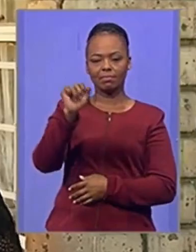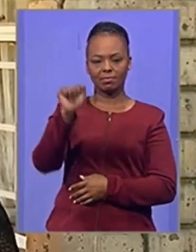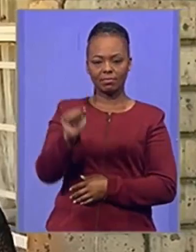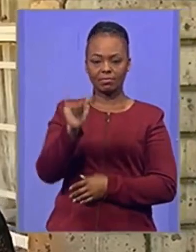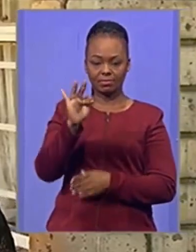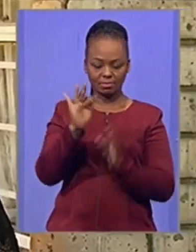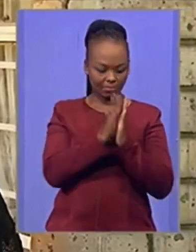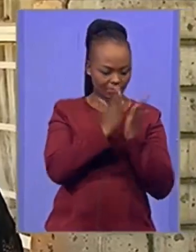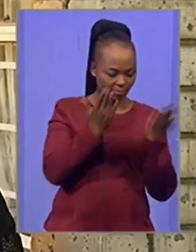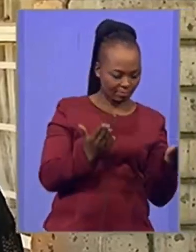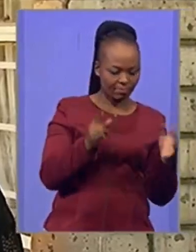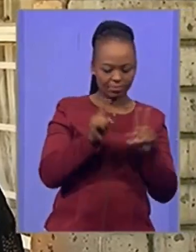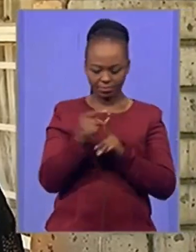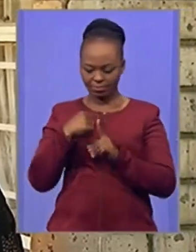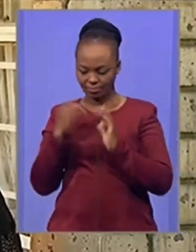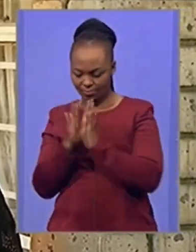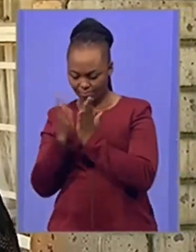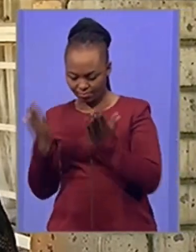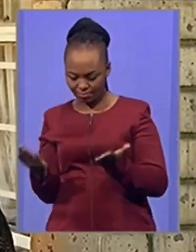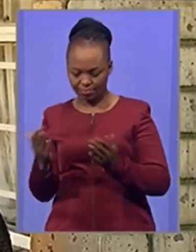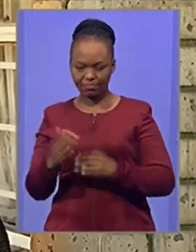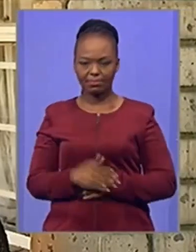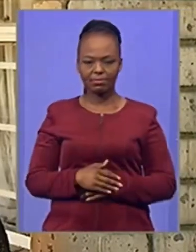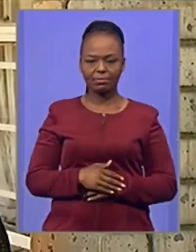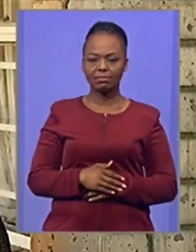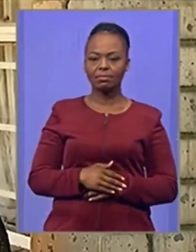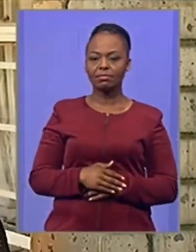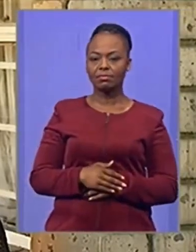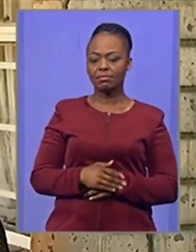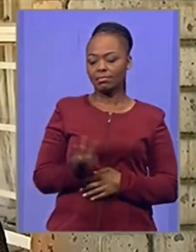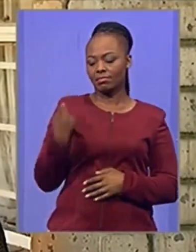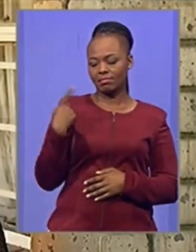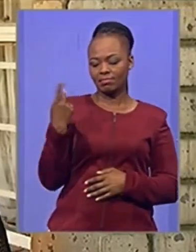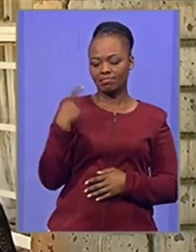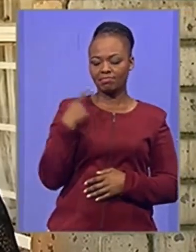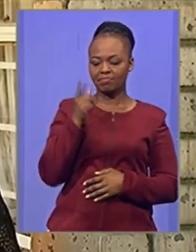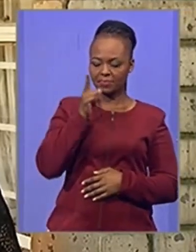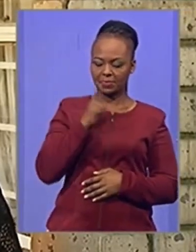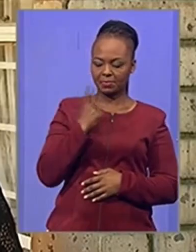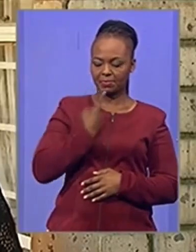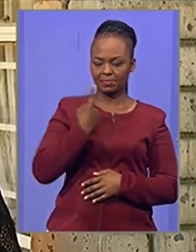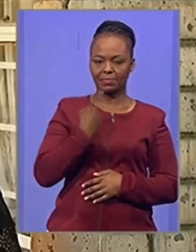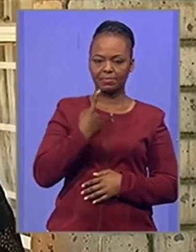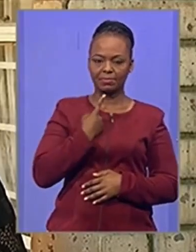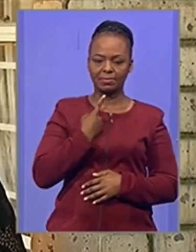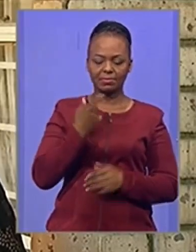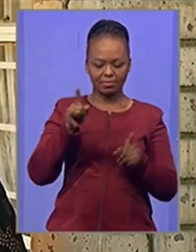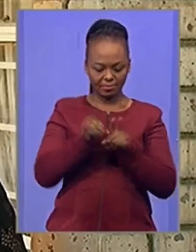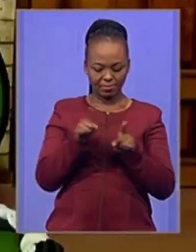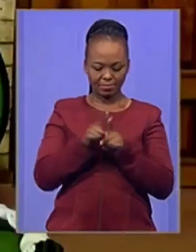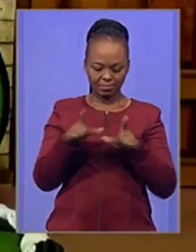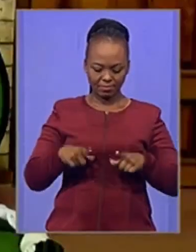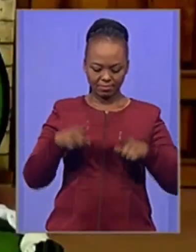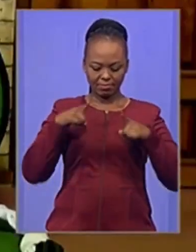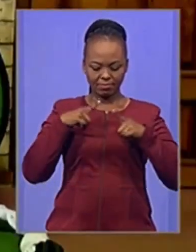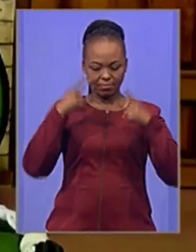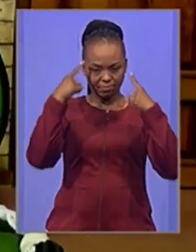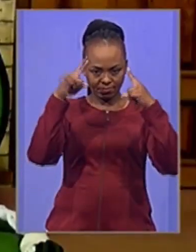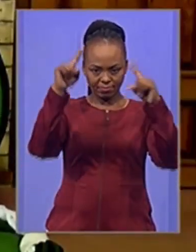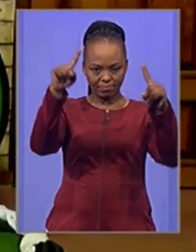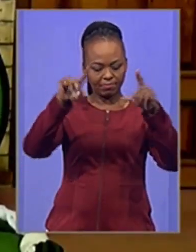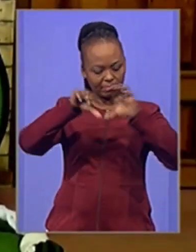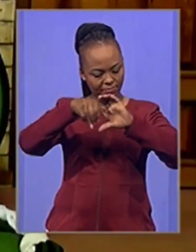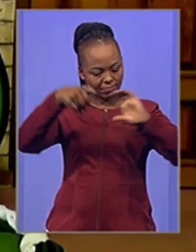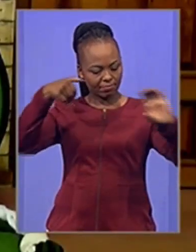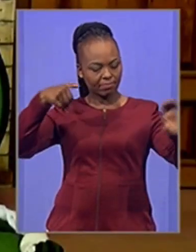gagwe le nne be ke butsitsa ka kwana re ipoleletse gore re le ba babedi re batla go felletsa re ipone le rona ra pere pura tsene